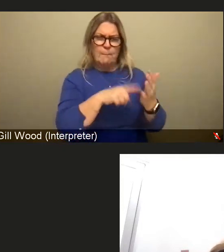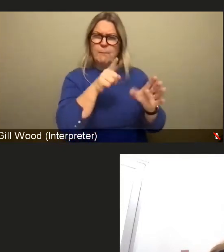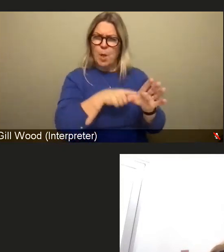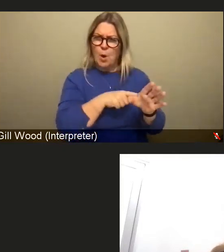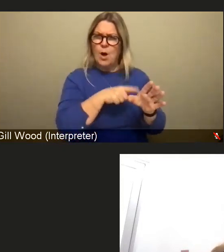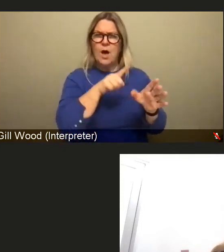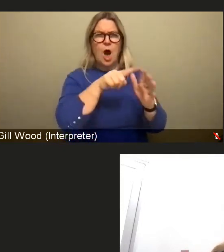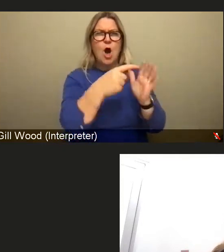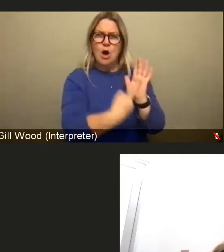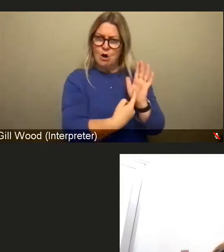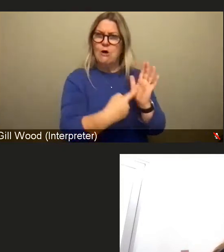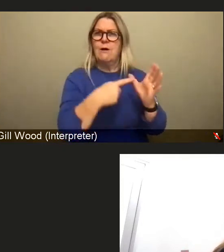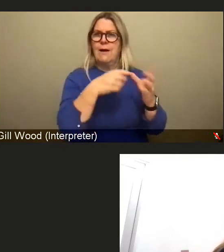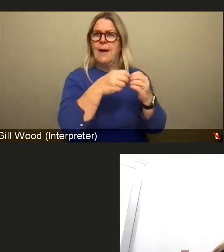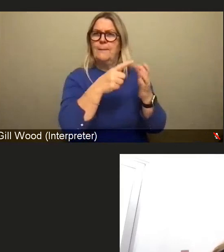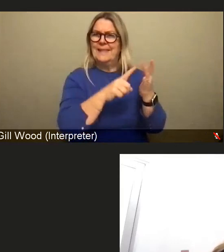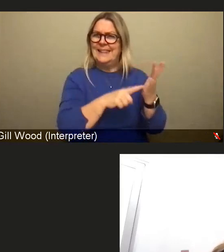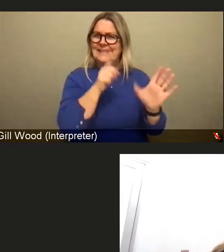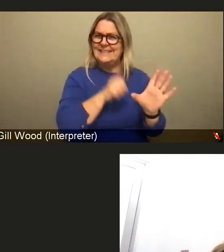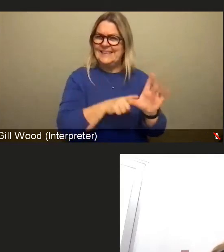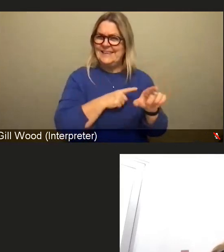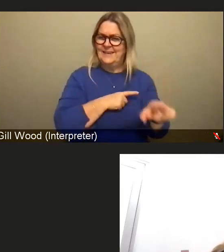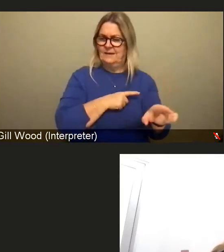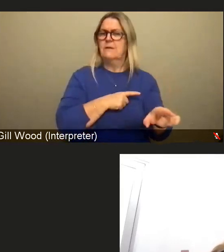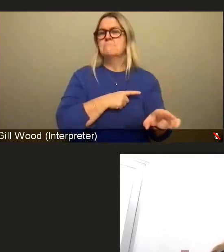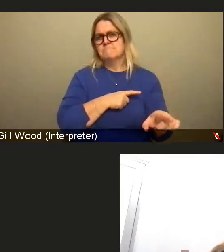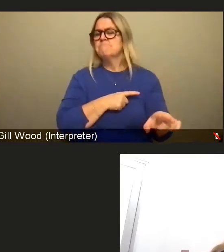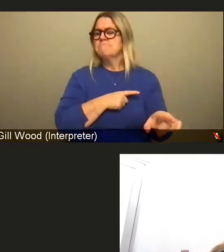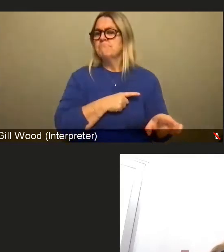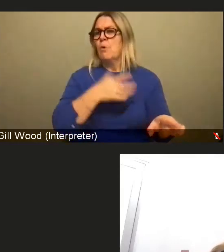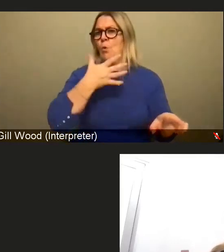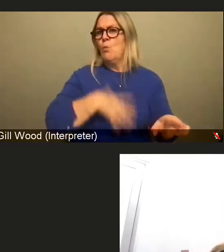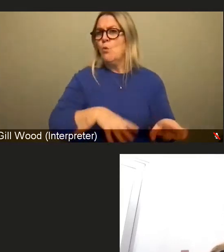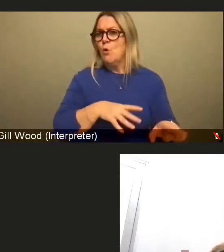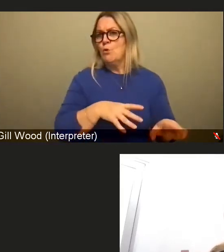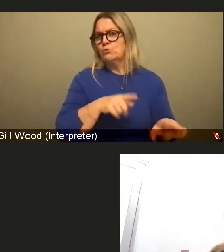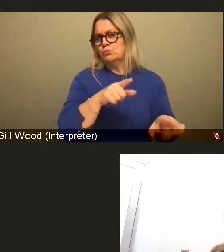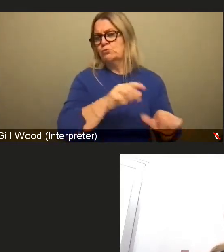able to look at those areas and where we can make adjustments.